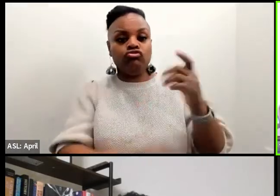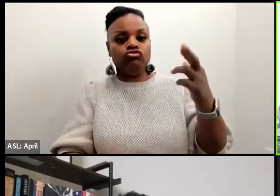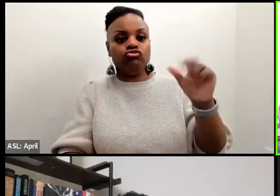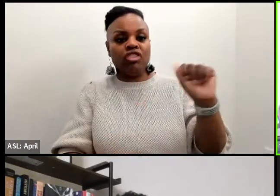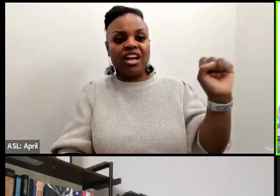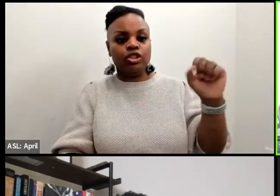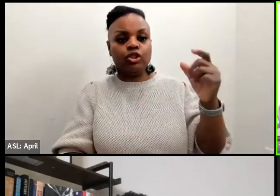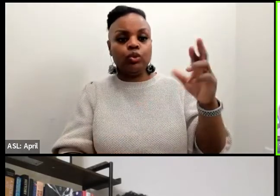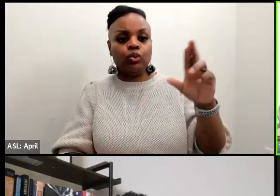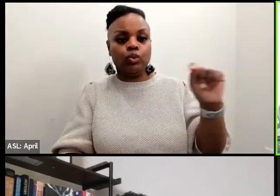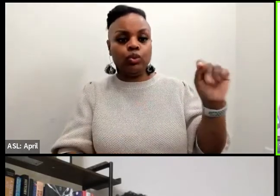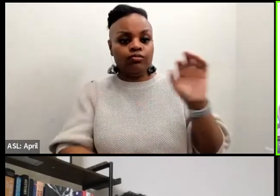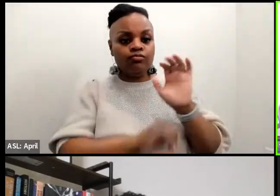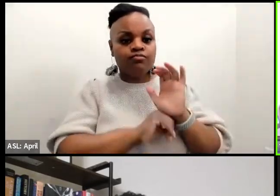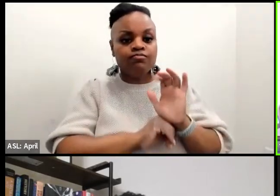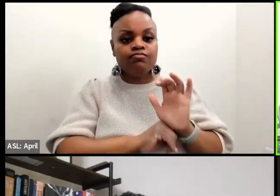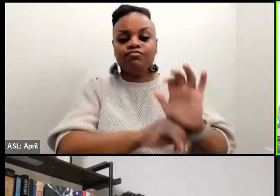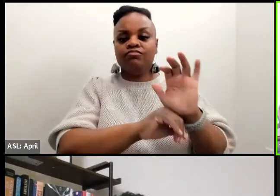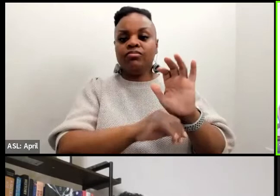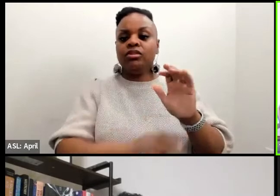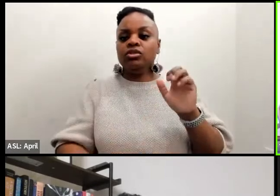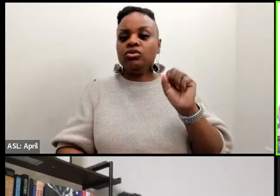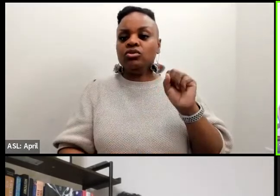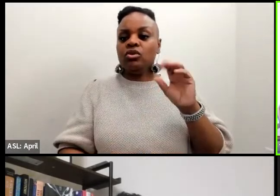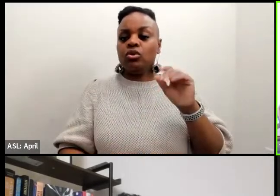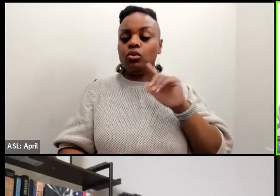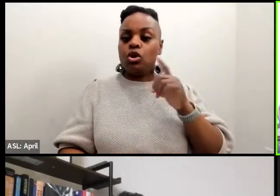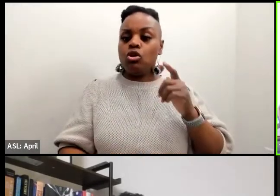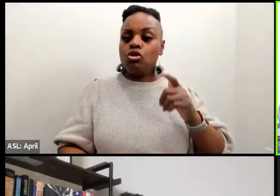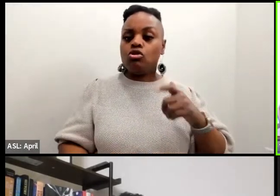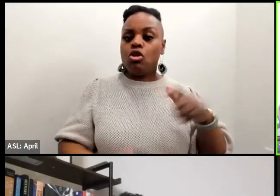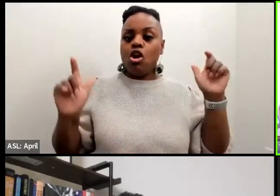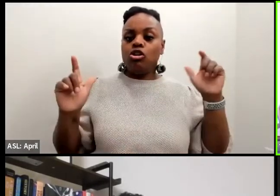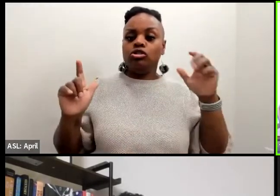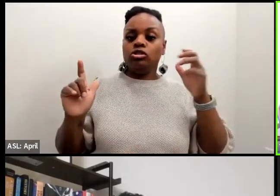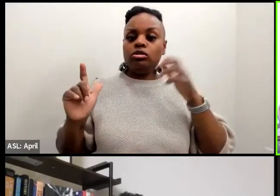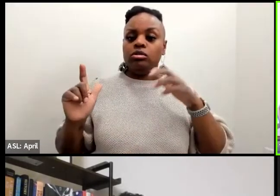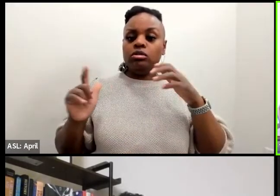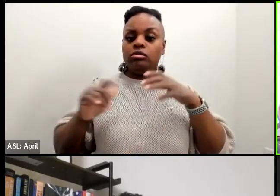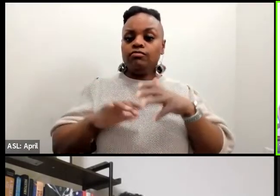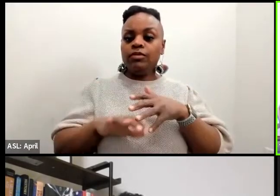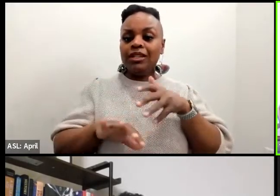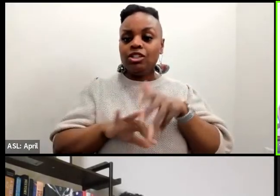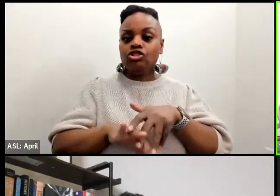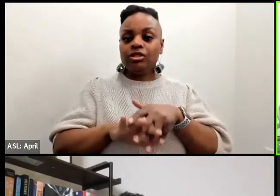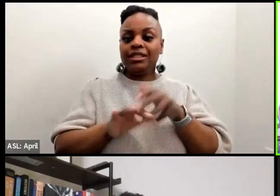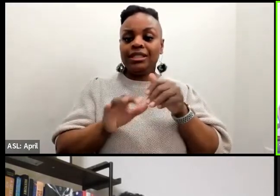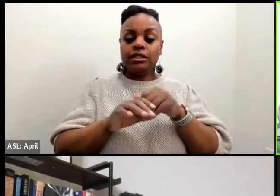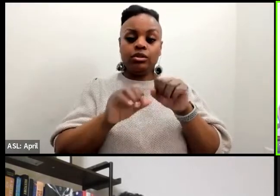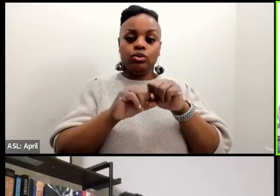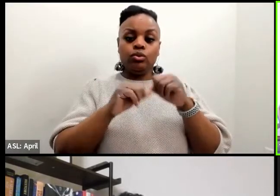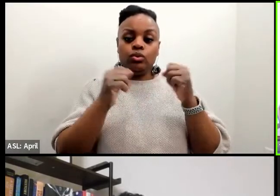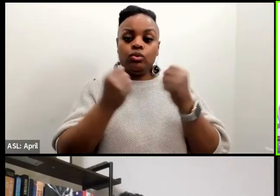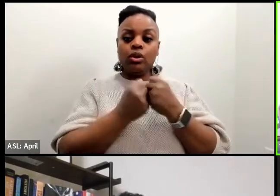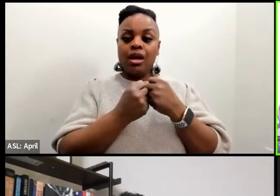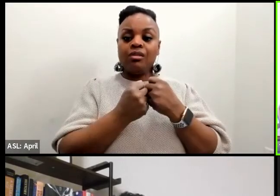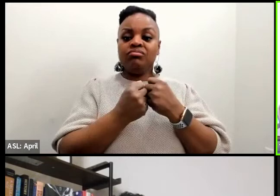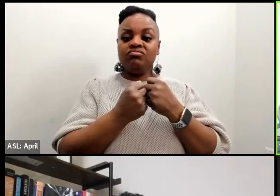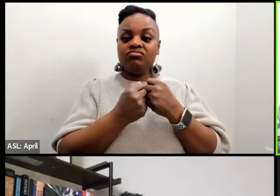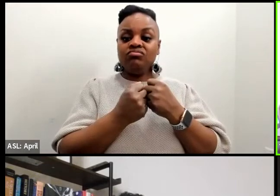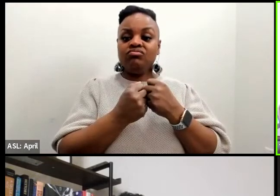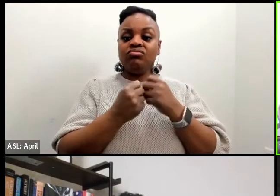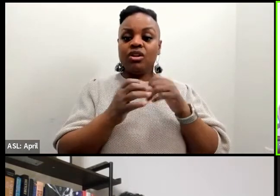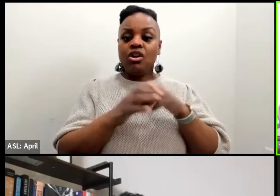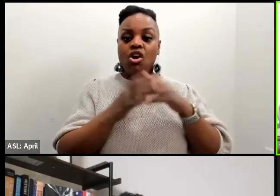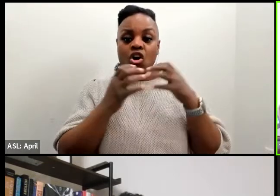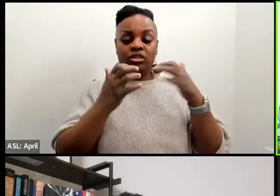into society group of dedicated followers. And if I understand correctly, what you found in this through your interviews